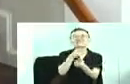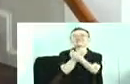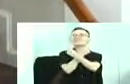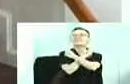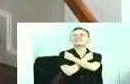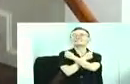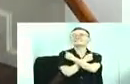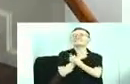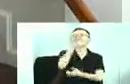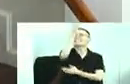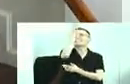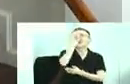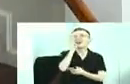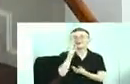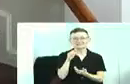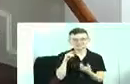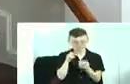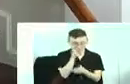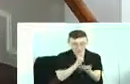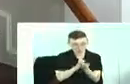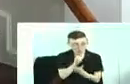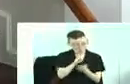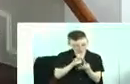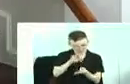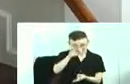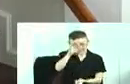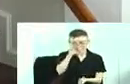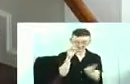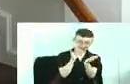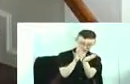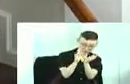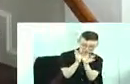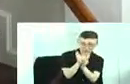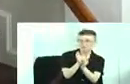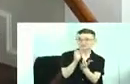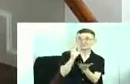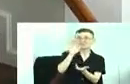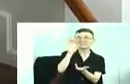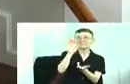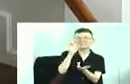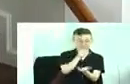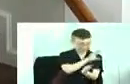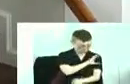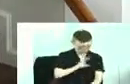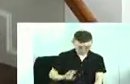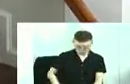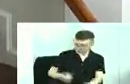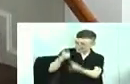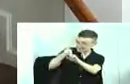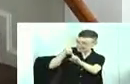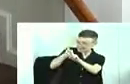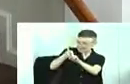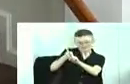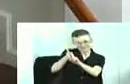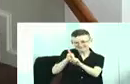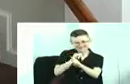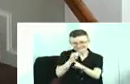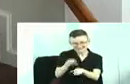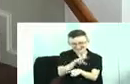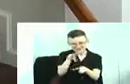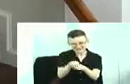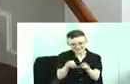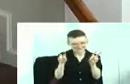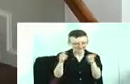of the Holy Spirit, the power of Jesus who is the Christ. We will not find that in any of our dead-end